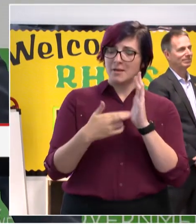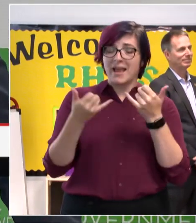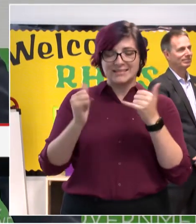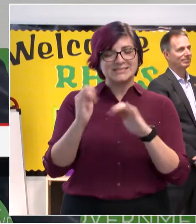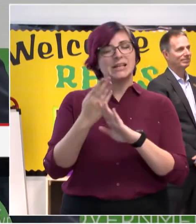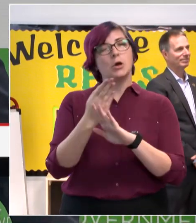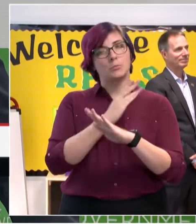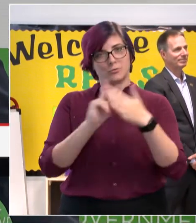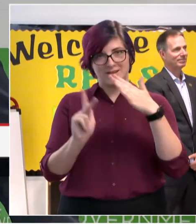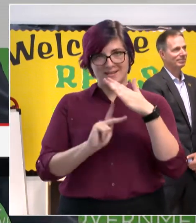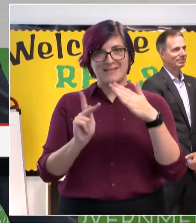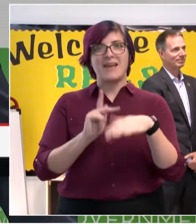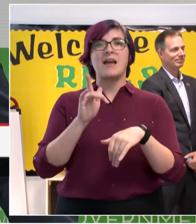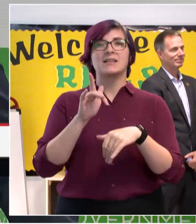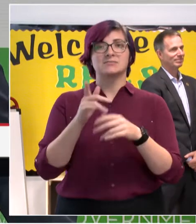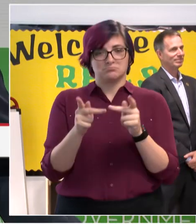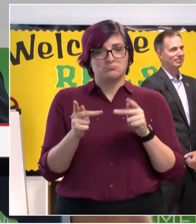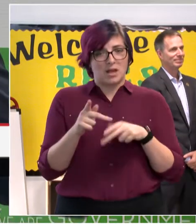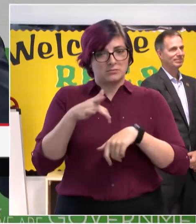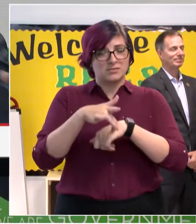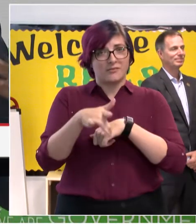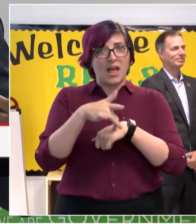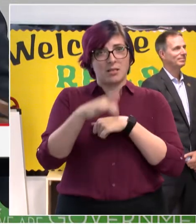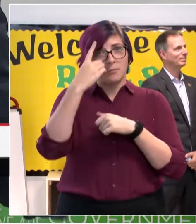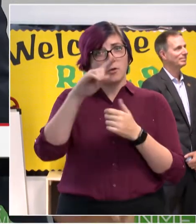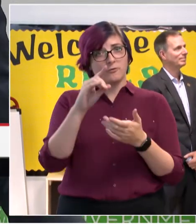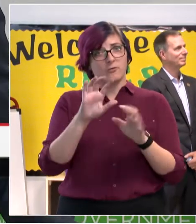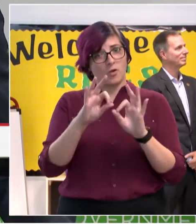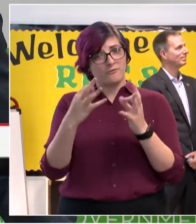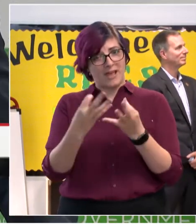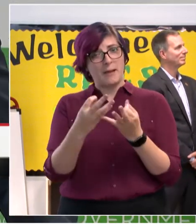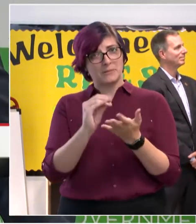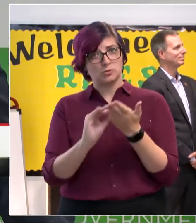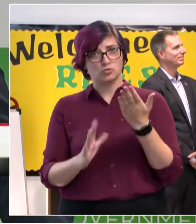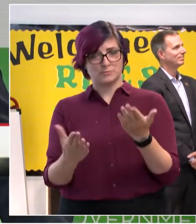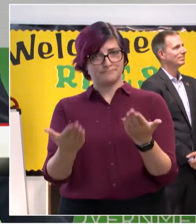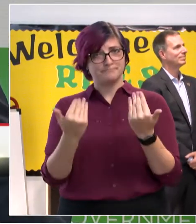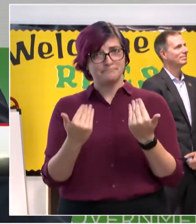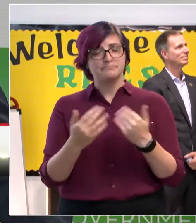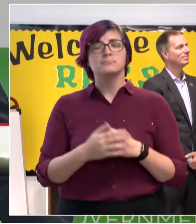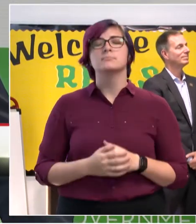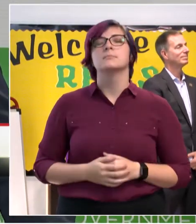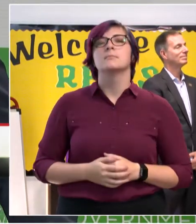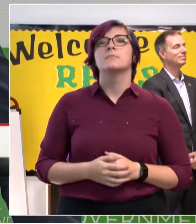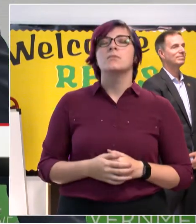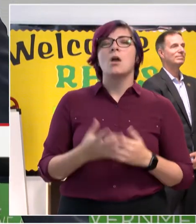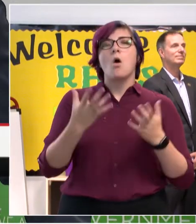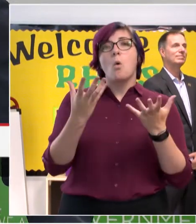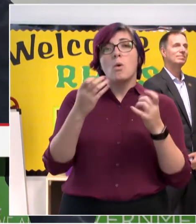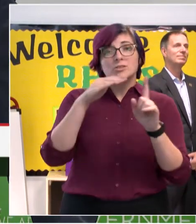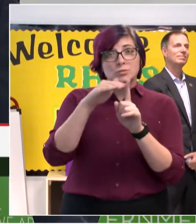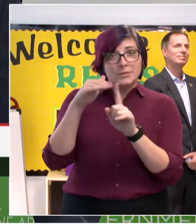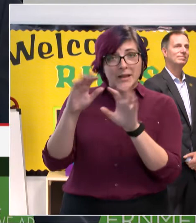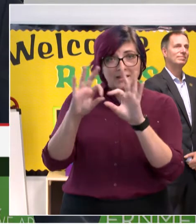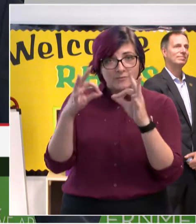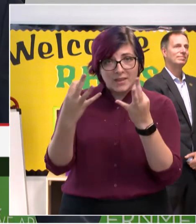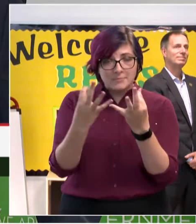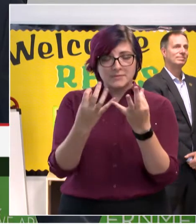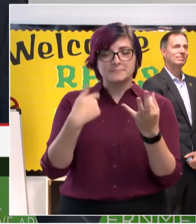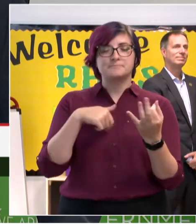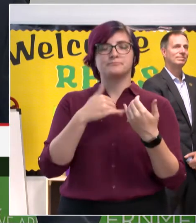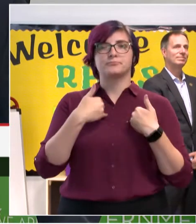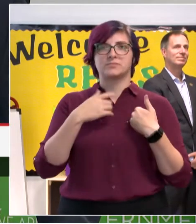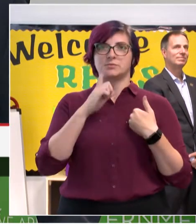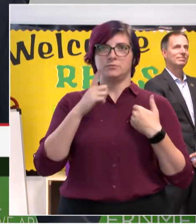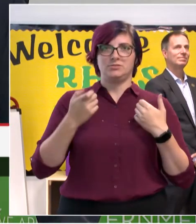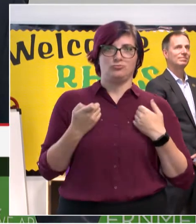pre-K seats available for families. As families come into the school year, we also want to remind them that we have a very